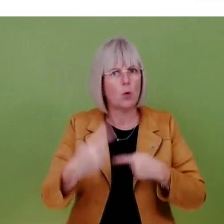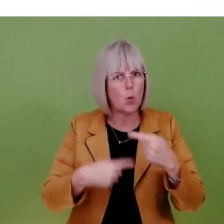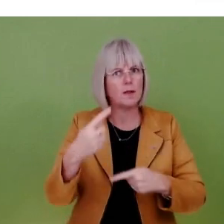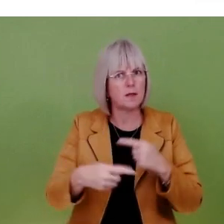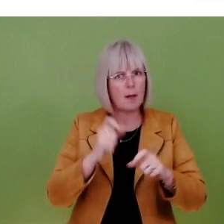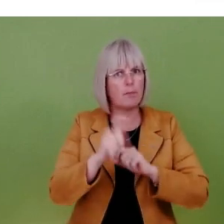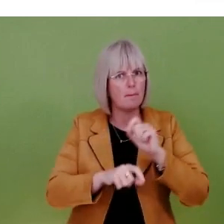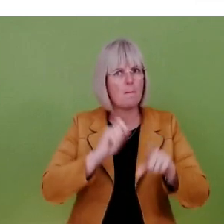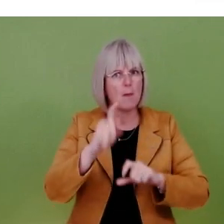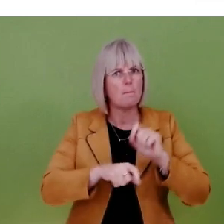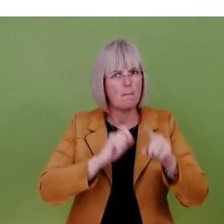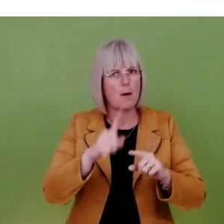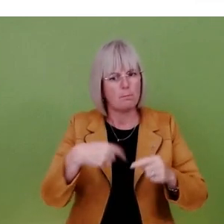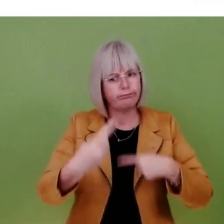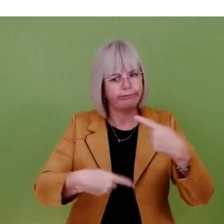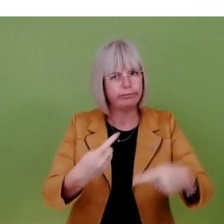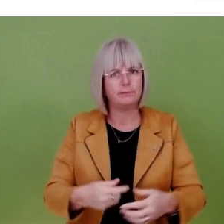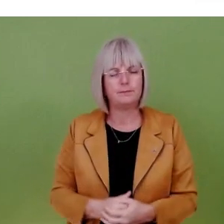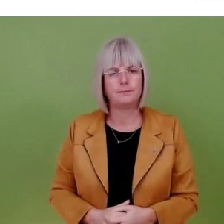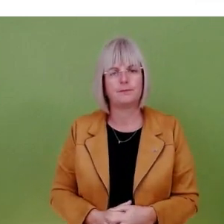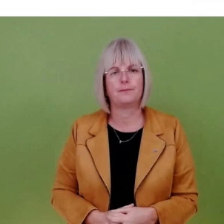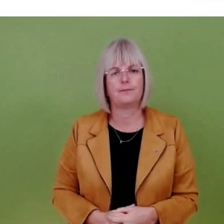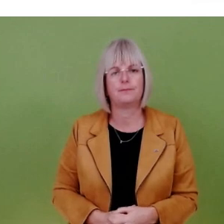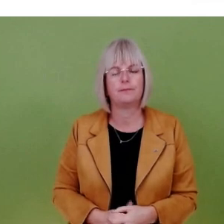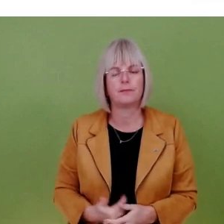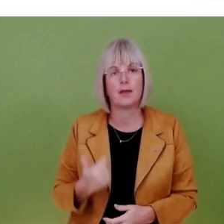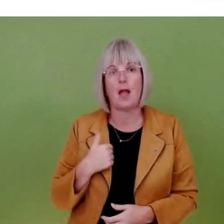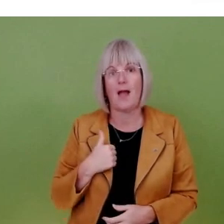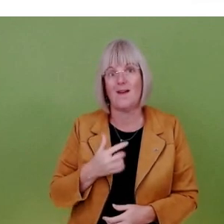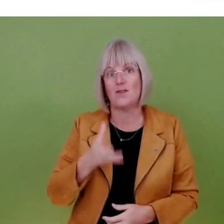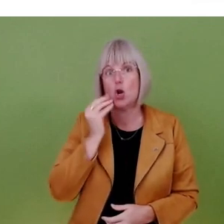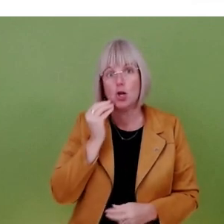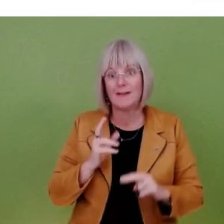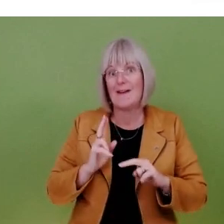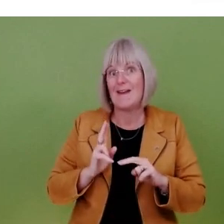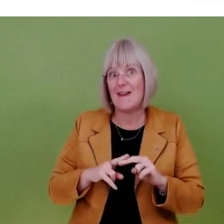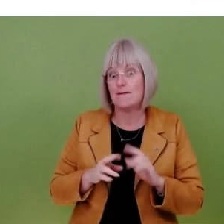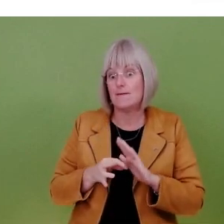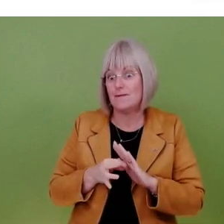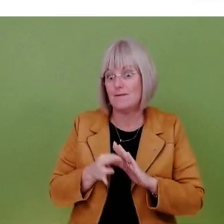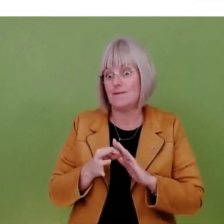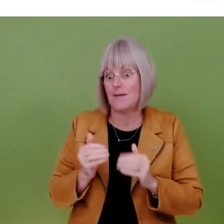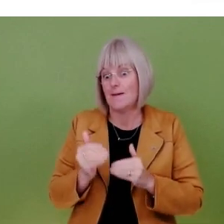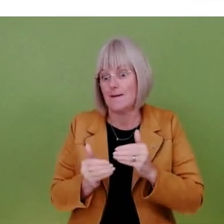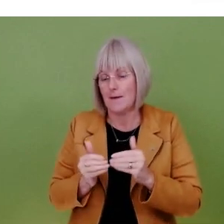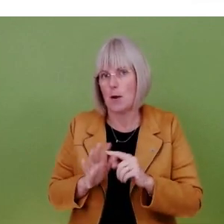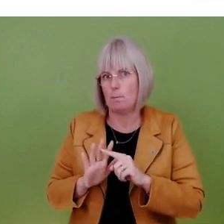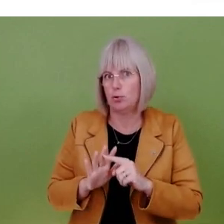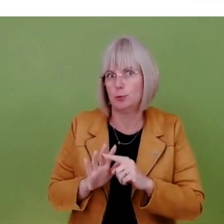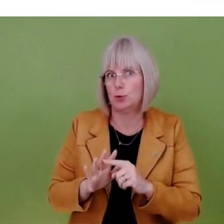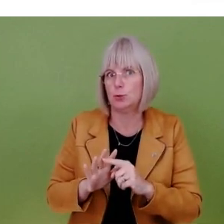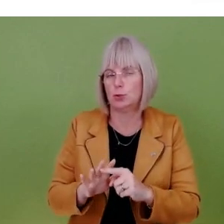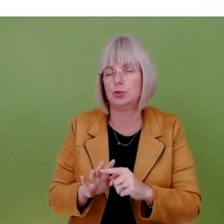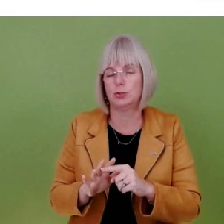to push it where it moves. So by that, it means not giving up, but not burning out all of my energy in